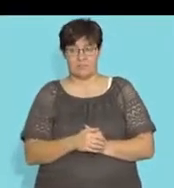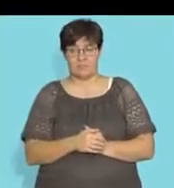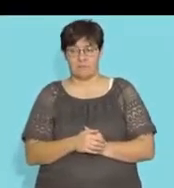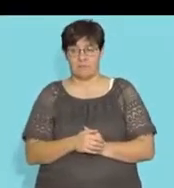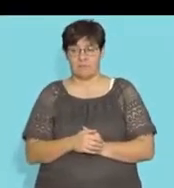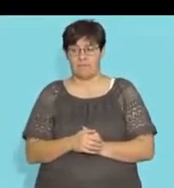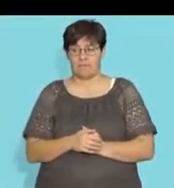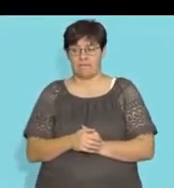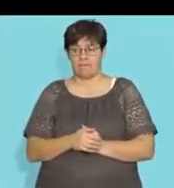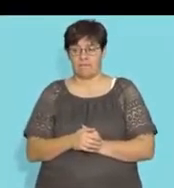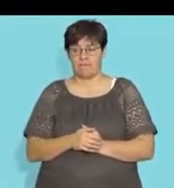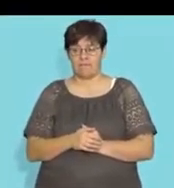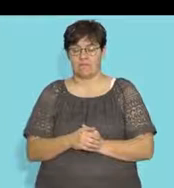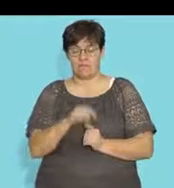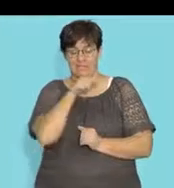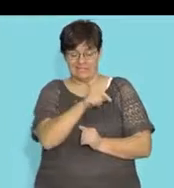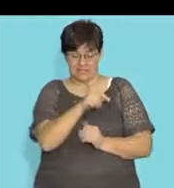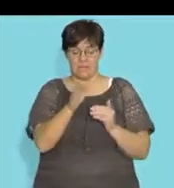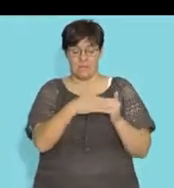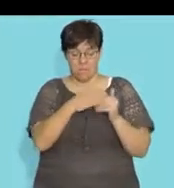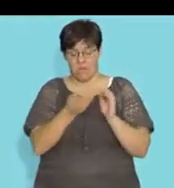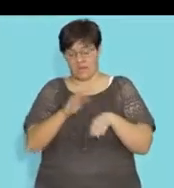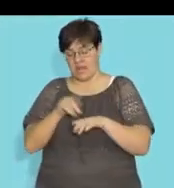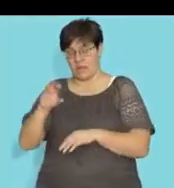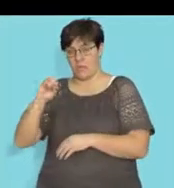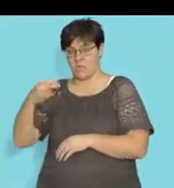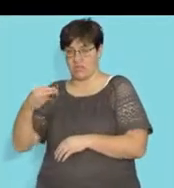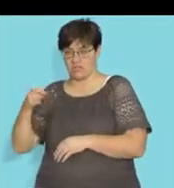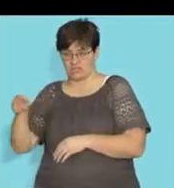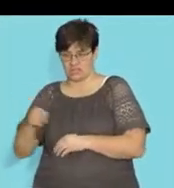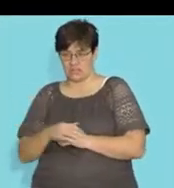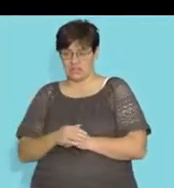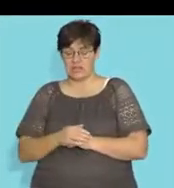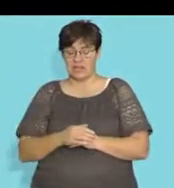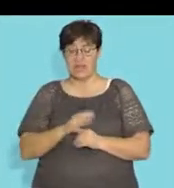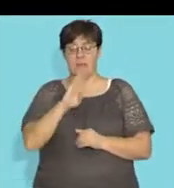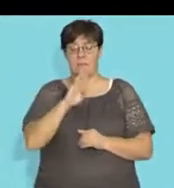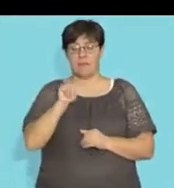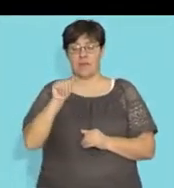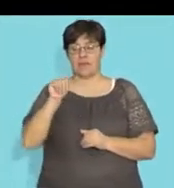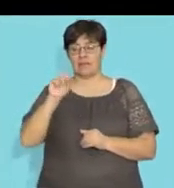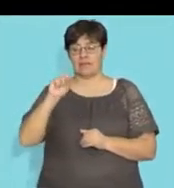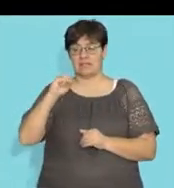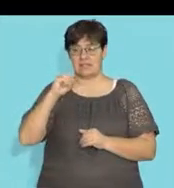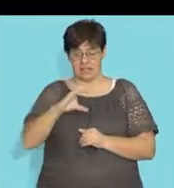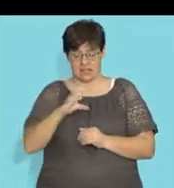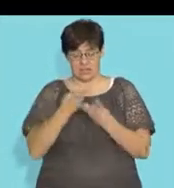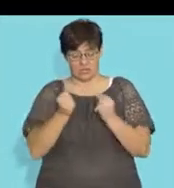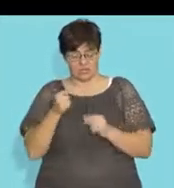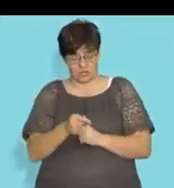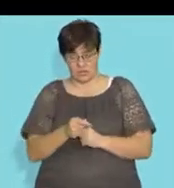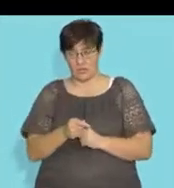ions in the solution will be more than the hydroxide ions. And for a basic solution, we will